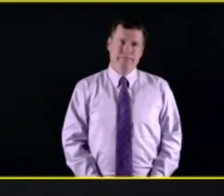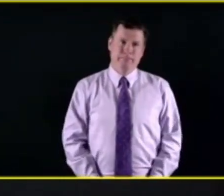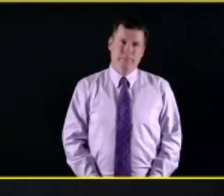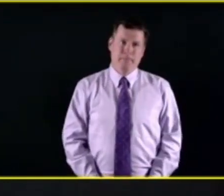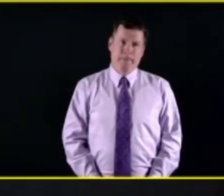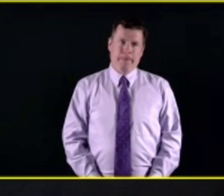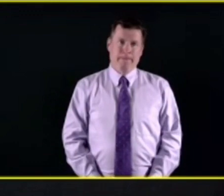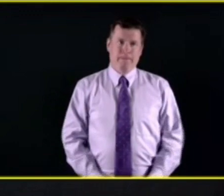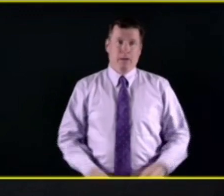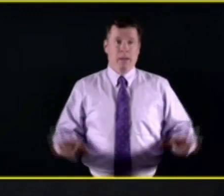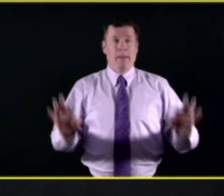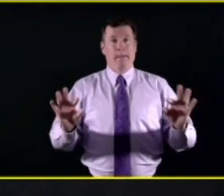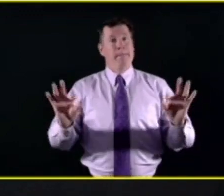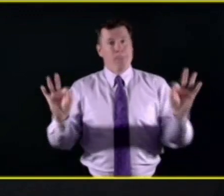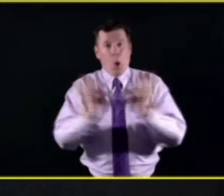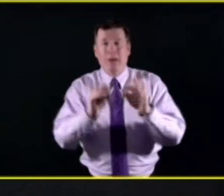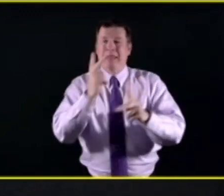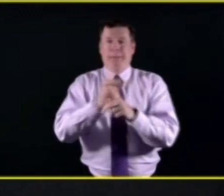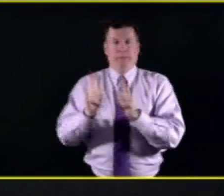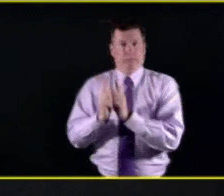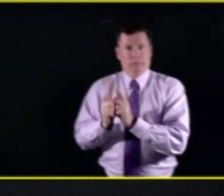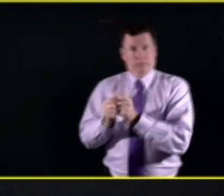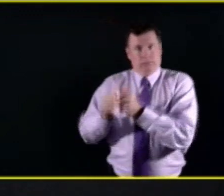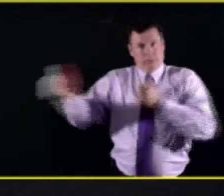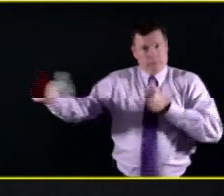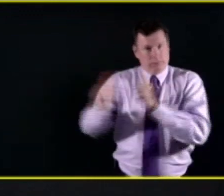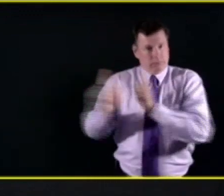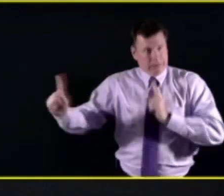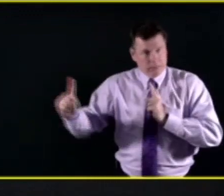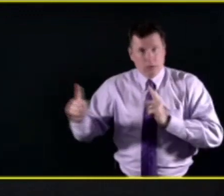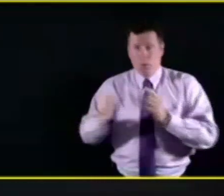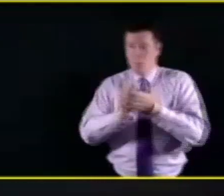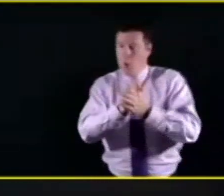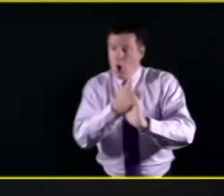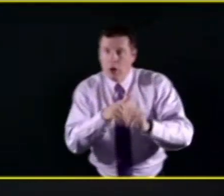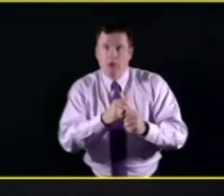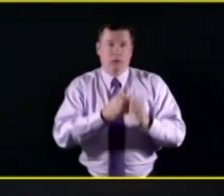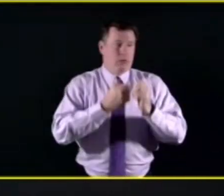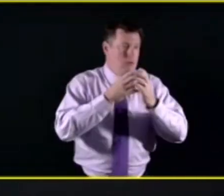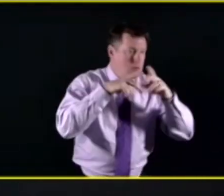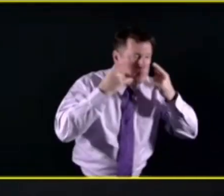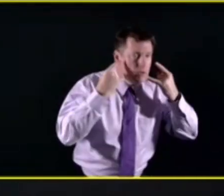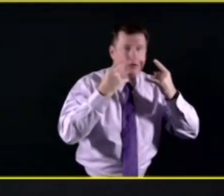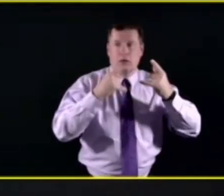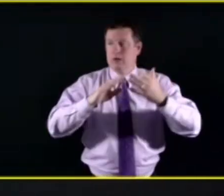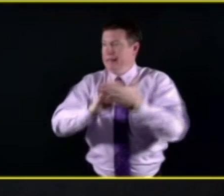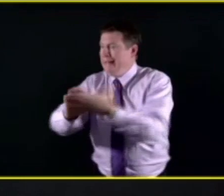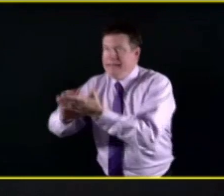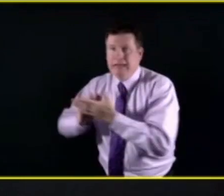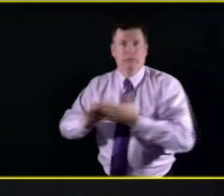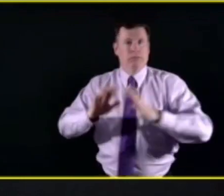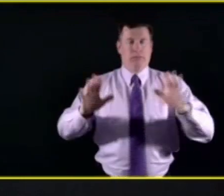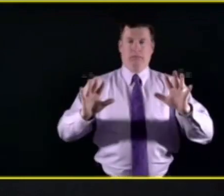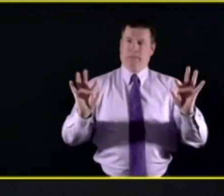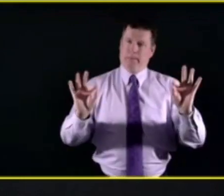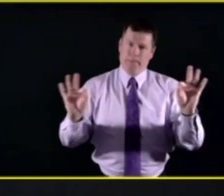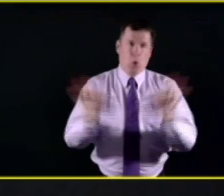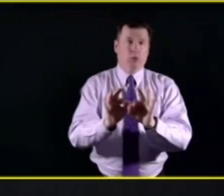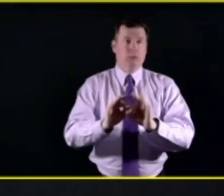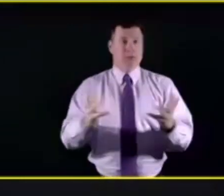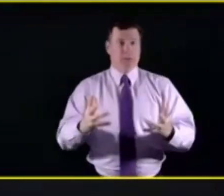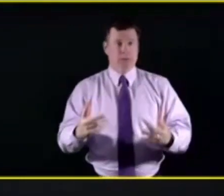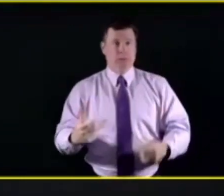hand hygiene, effective disinfection, and wearing those cloth face coverings. I think those will be the rule of the day for the foreseeable